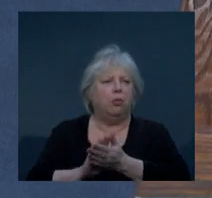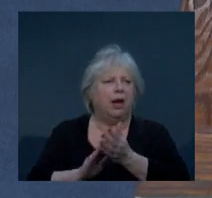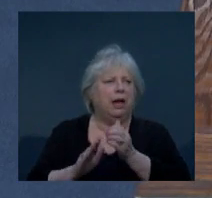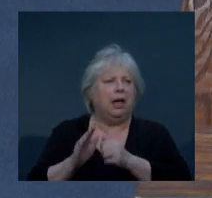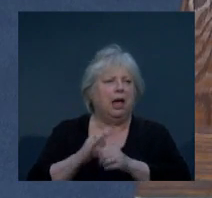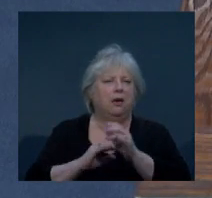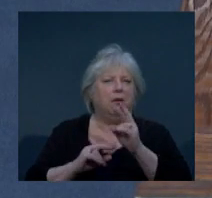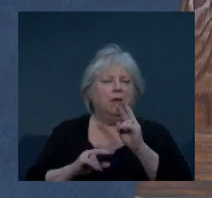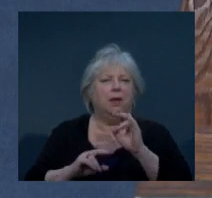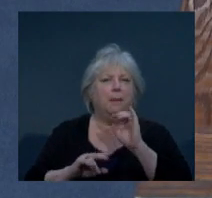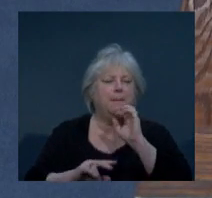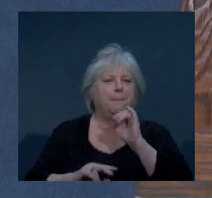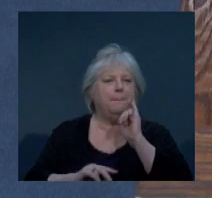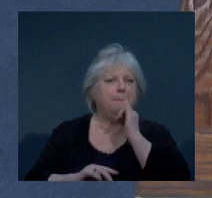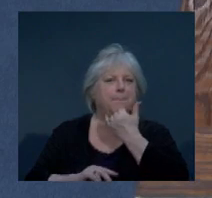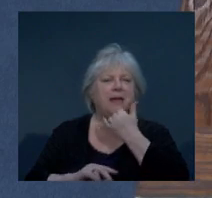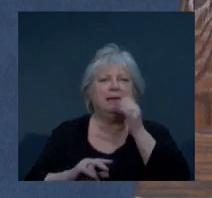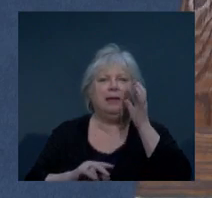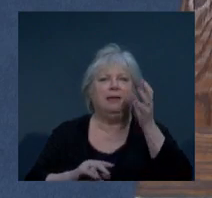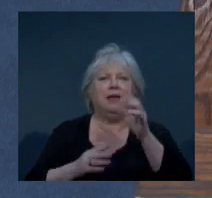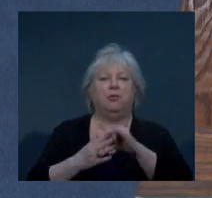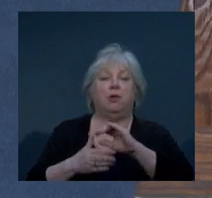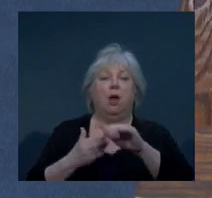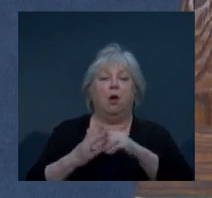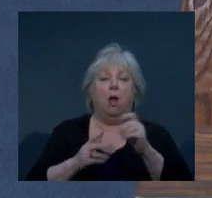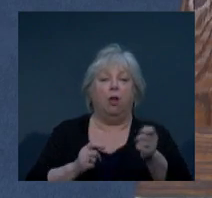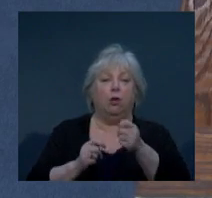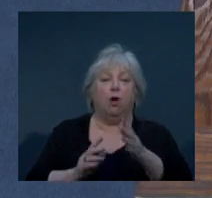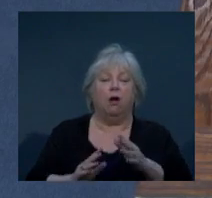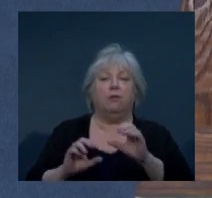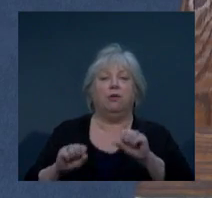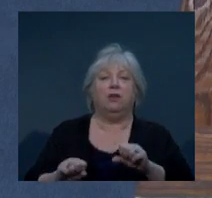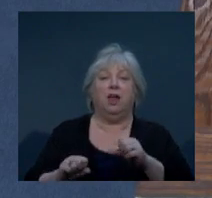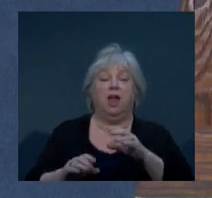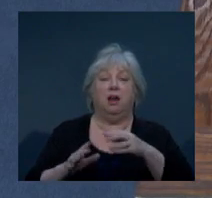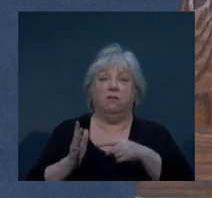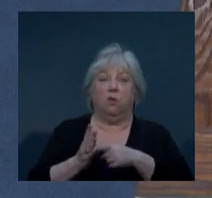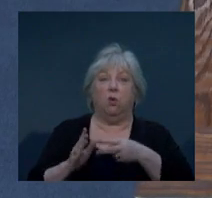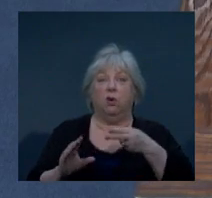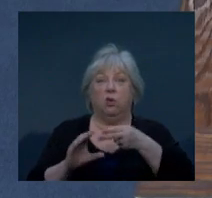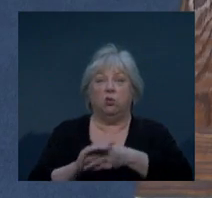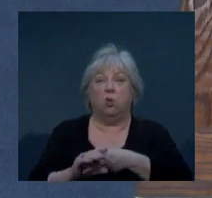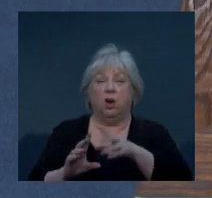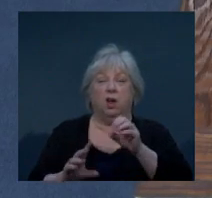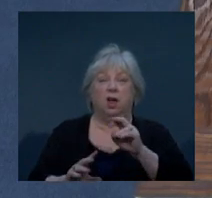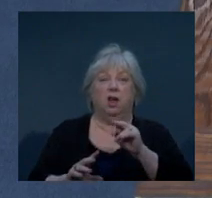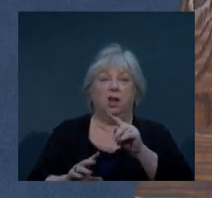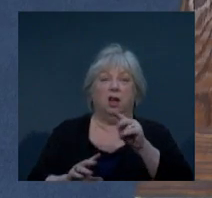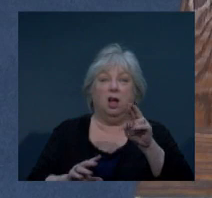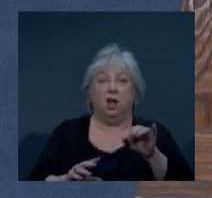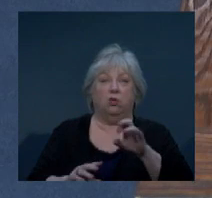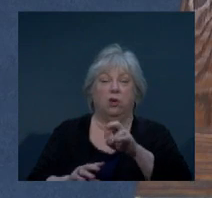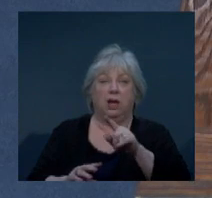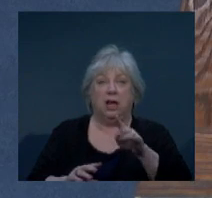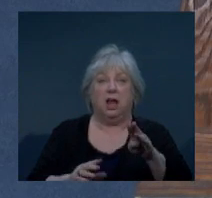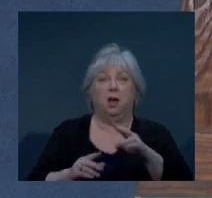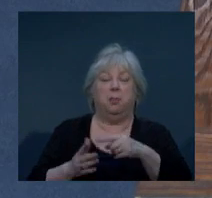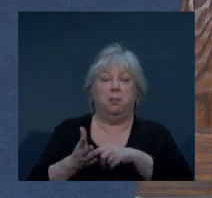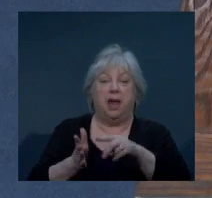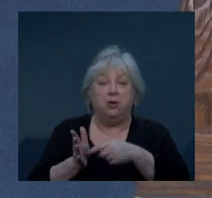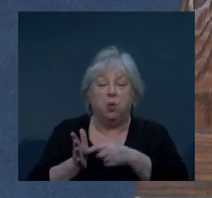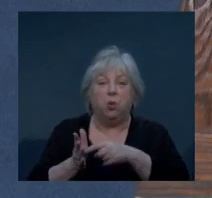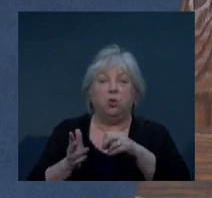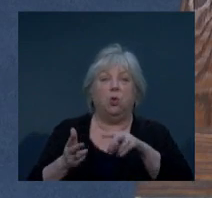the misconception that all golfers can afford to join a country club, pay dues to a golf club, or live